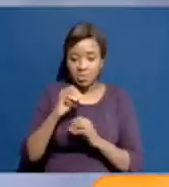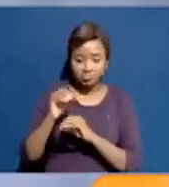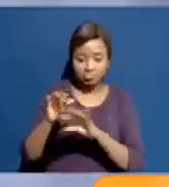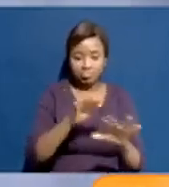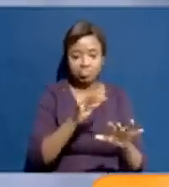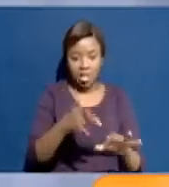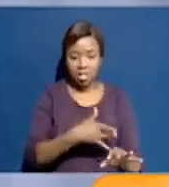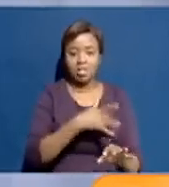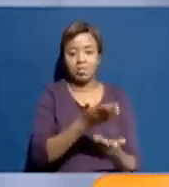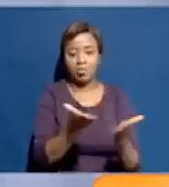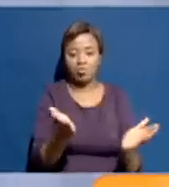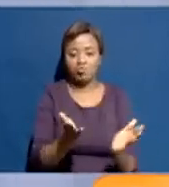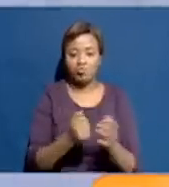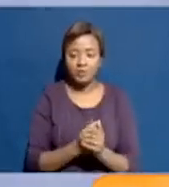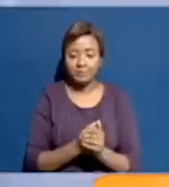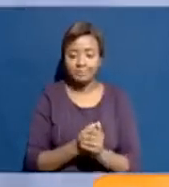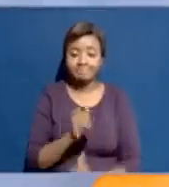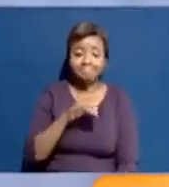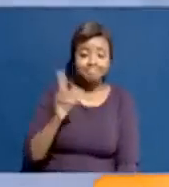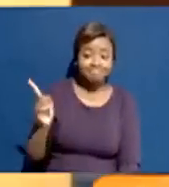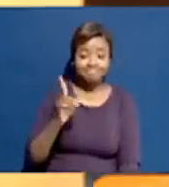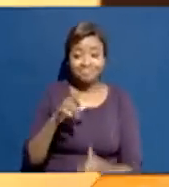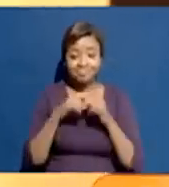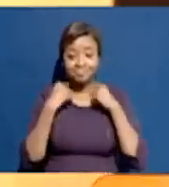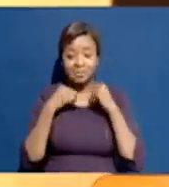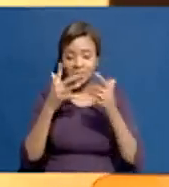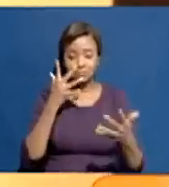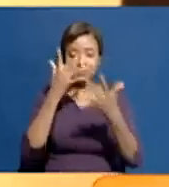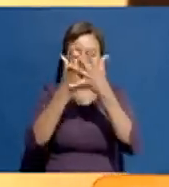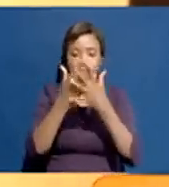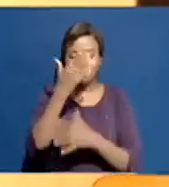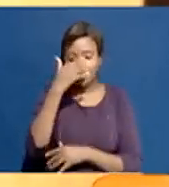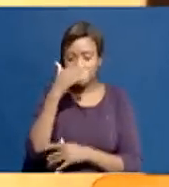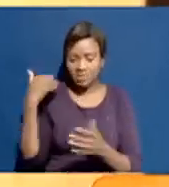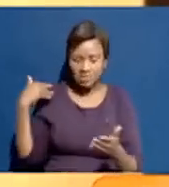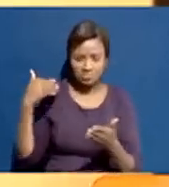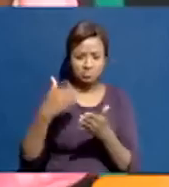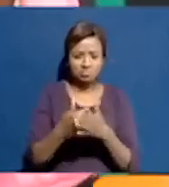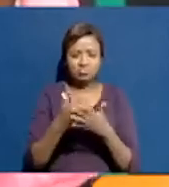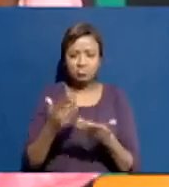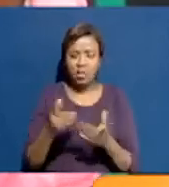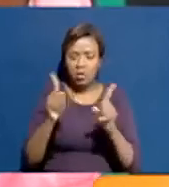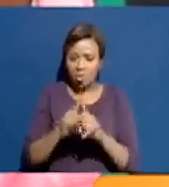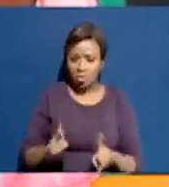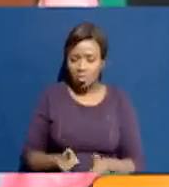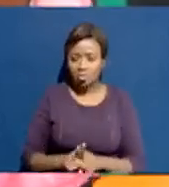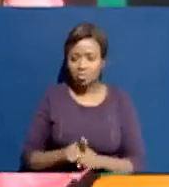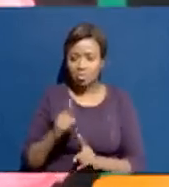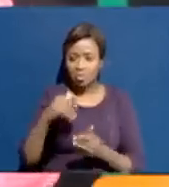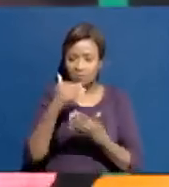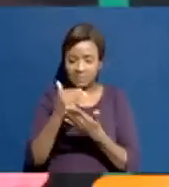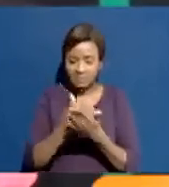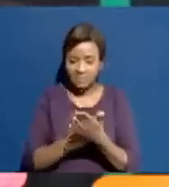utakukata. Controversial Pastor Paul Mackenzie has been in police custody for days now. In his initial statement recorded with the